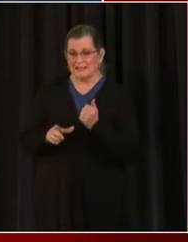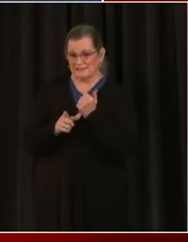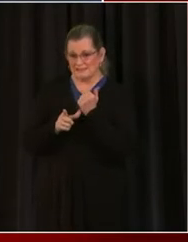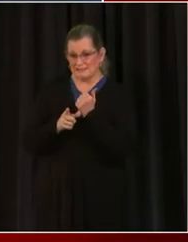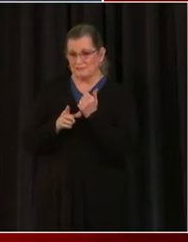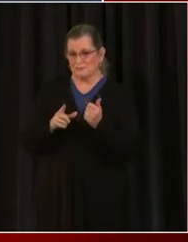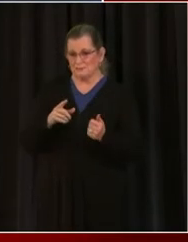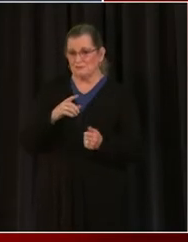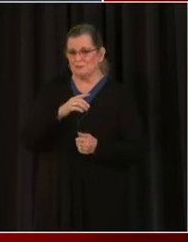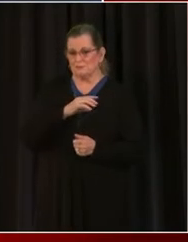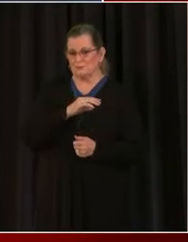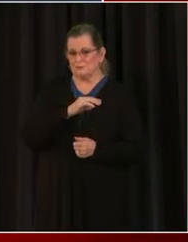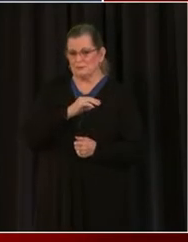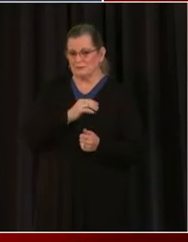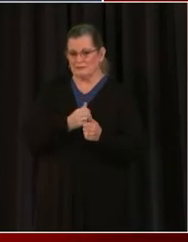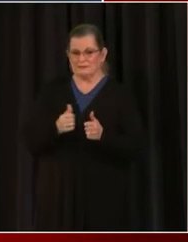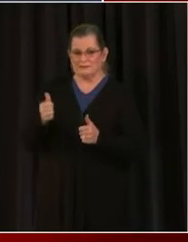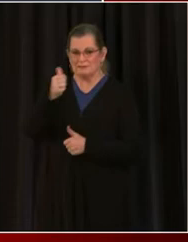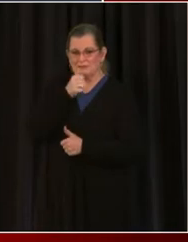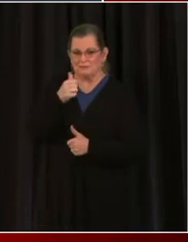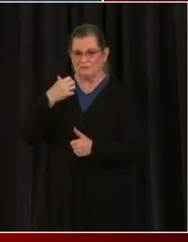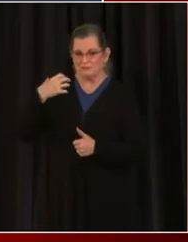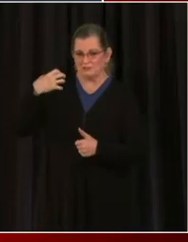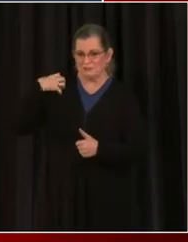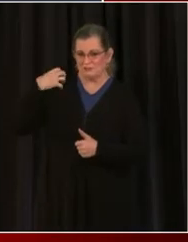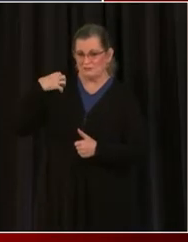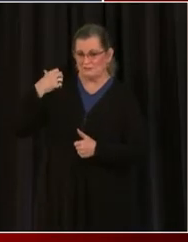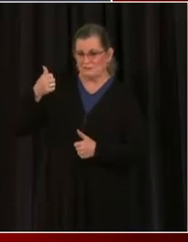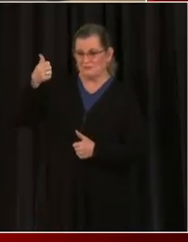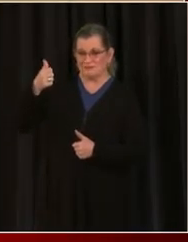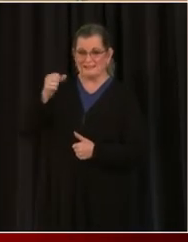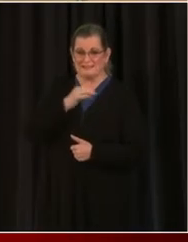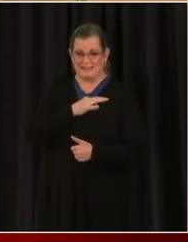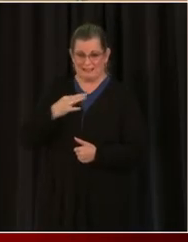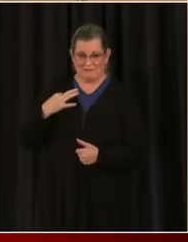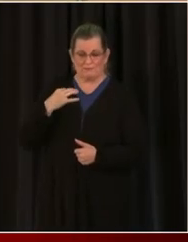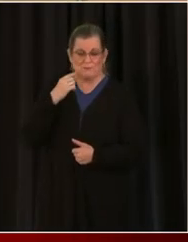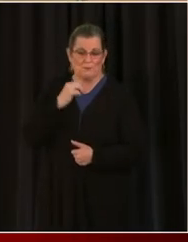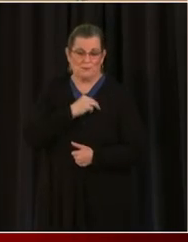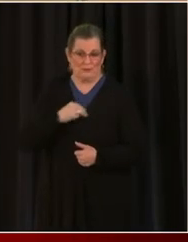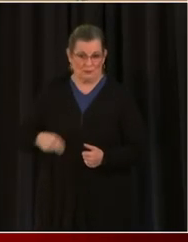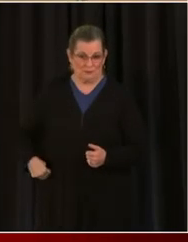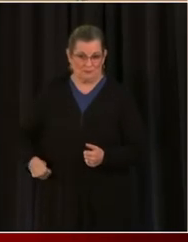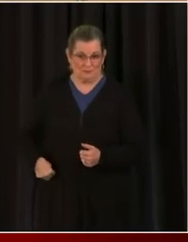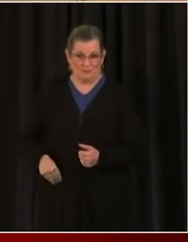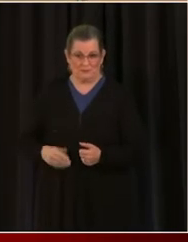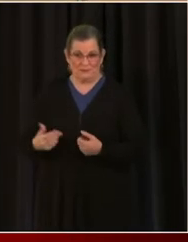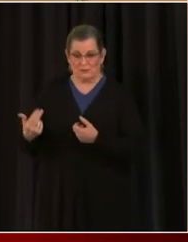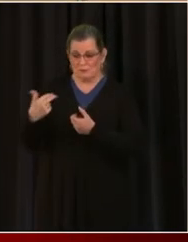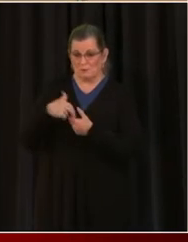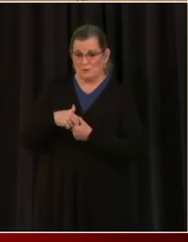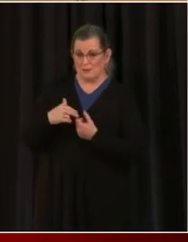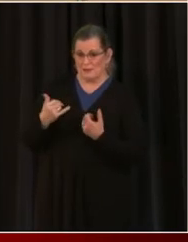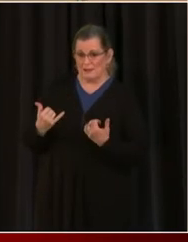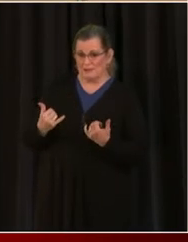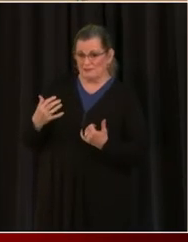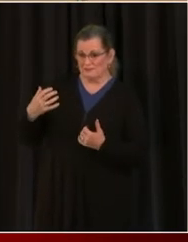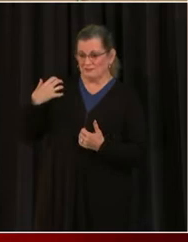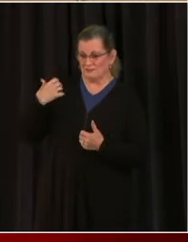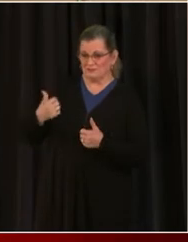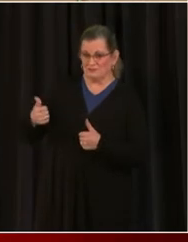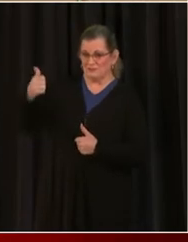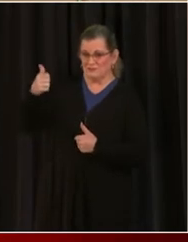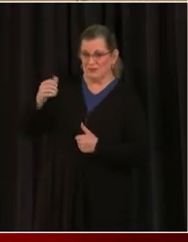of D.C. Public Schools, Dr. Louis Farabee, who will be providing an update on the Term 3 reopening of D.C. Public